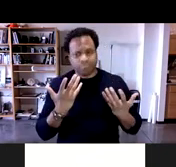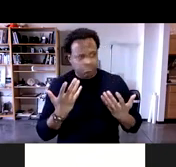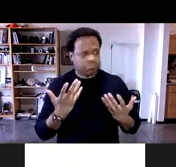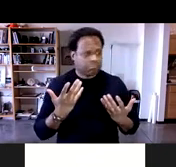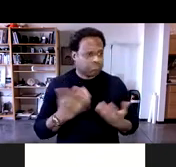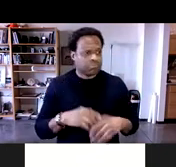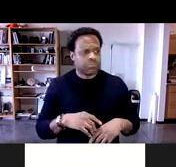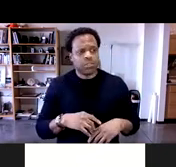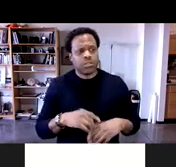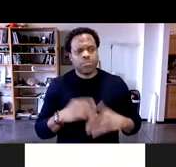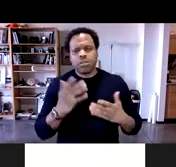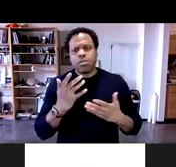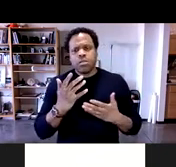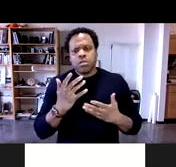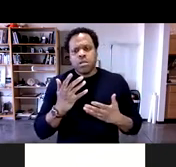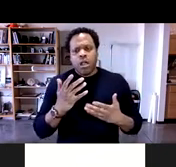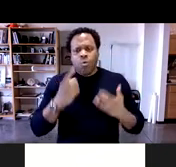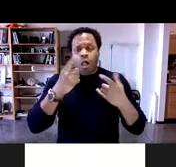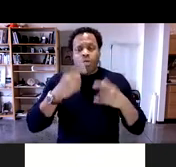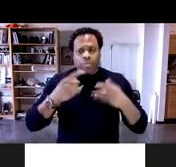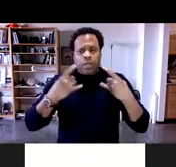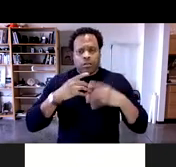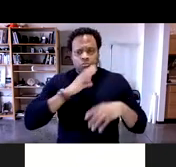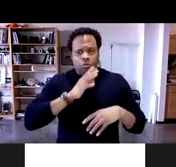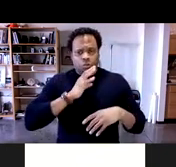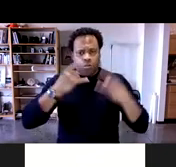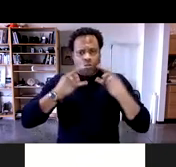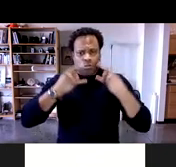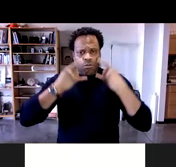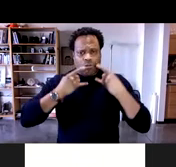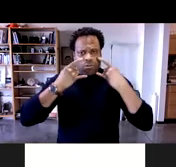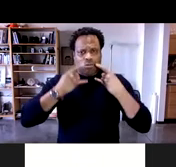that's the best name we have for it. It's pretty good.